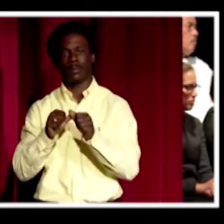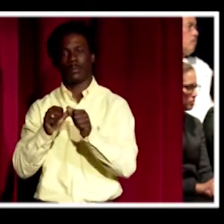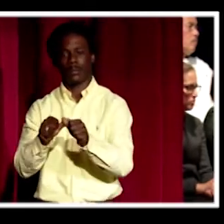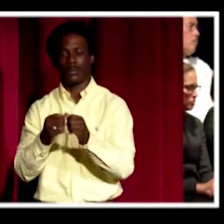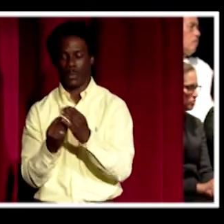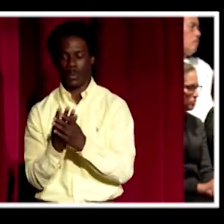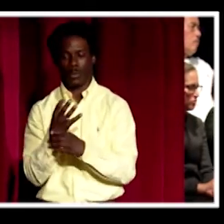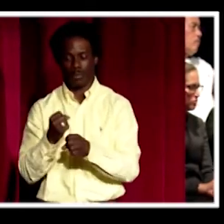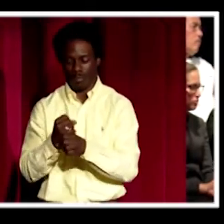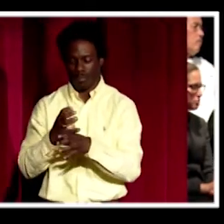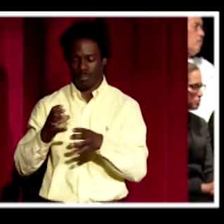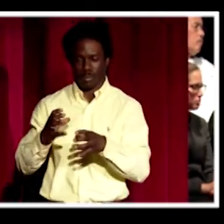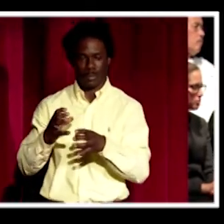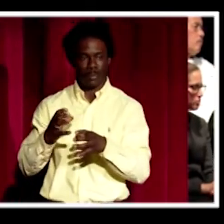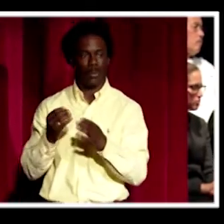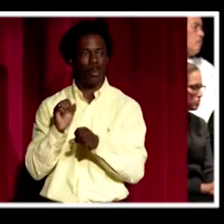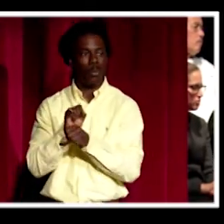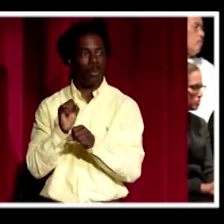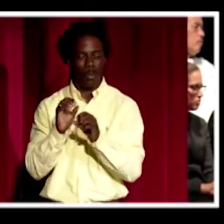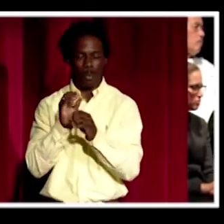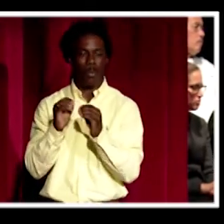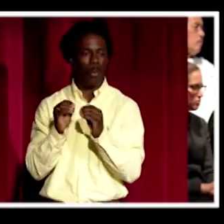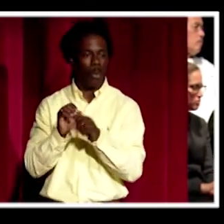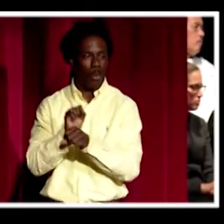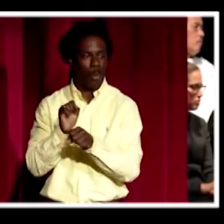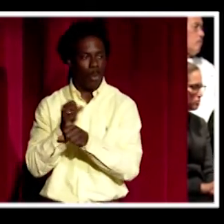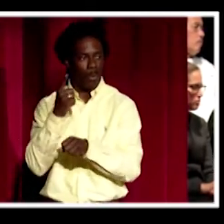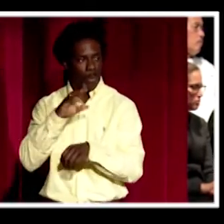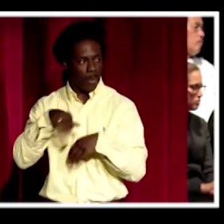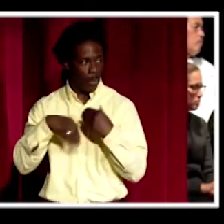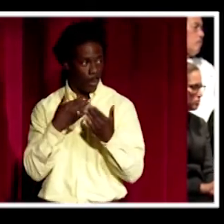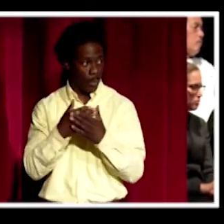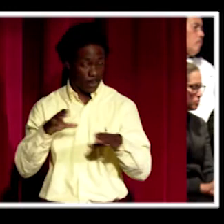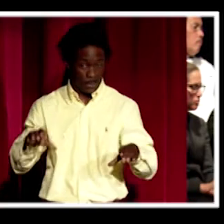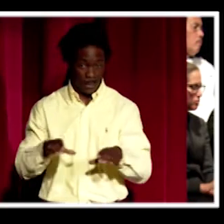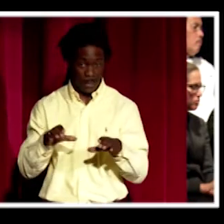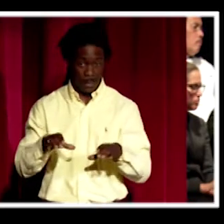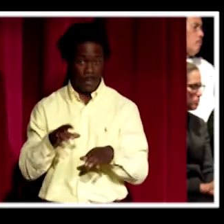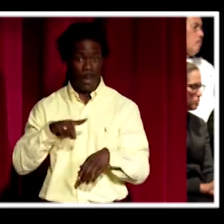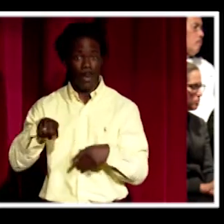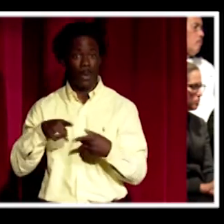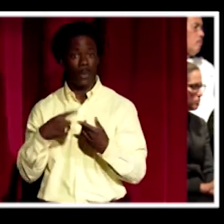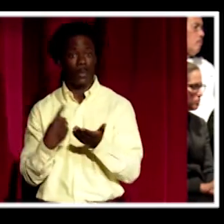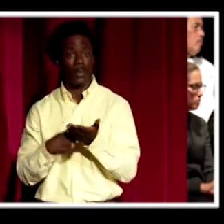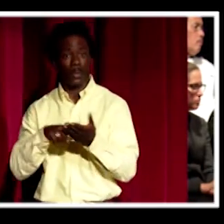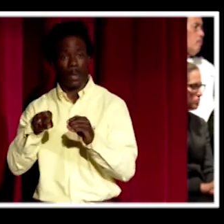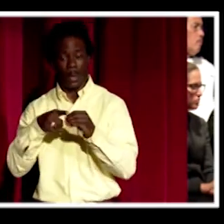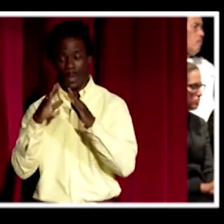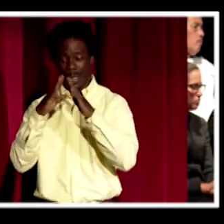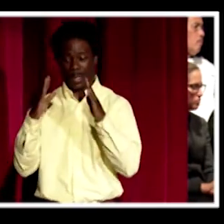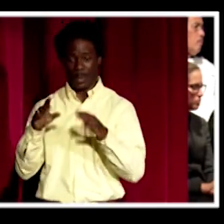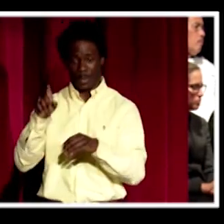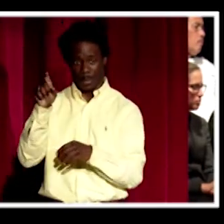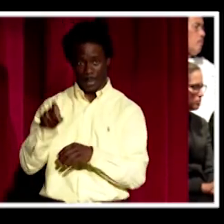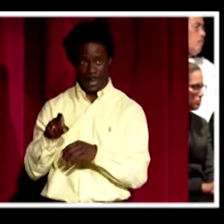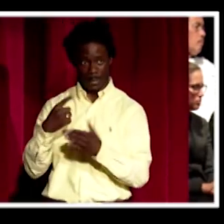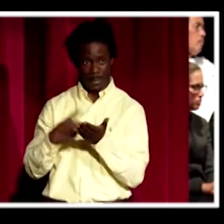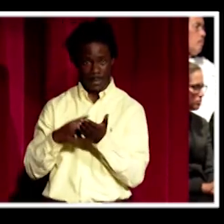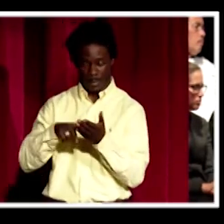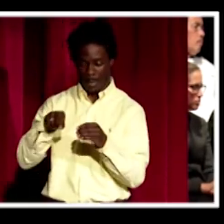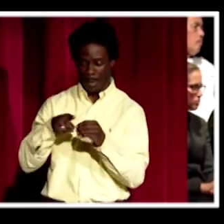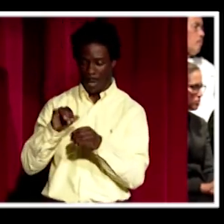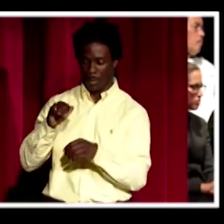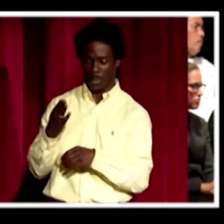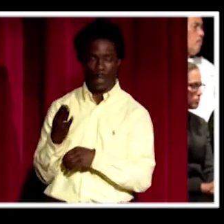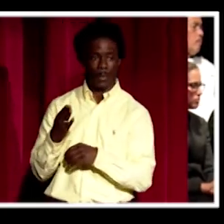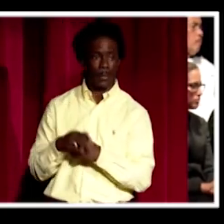to grow, so there is more work for all of us to do. When we talk about housing, we must also talk about